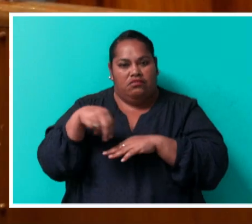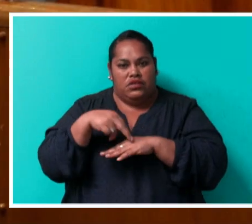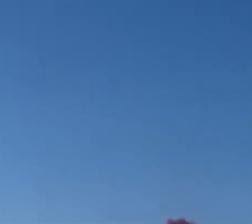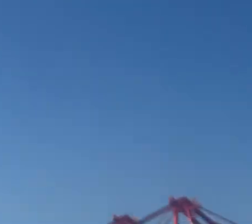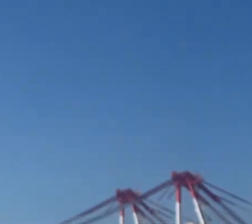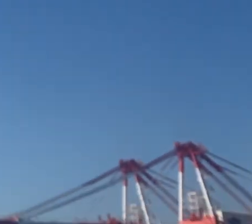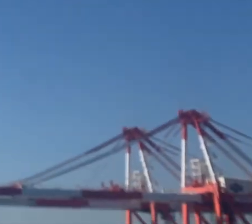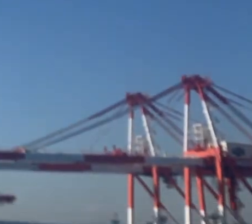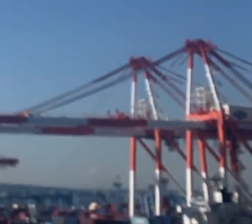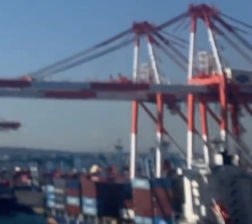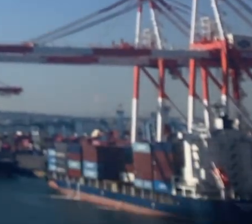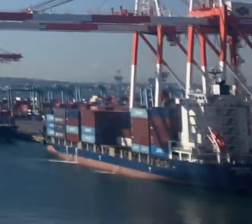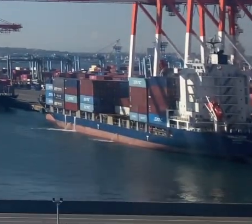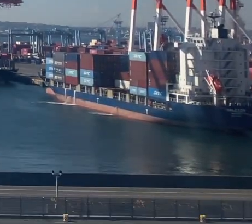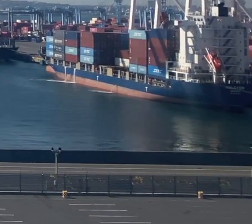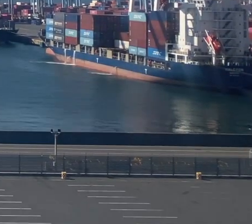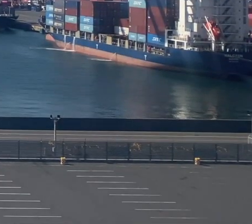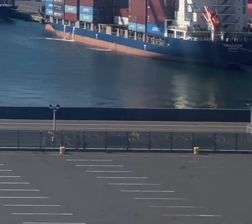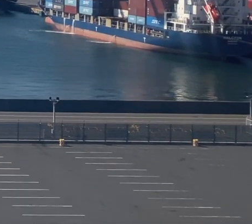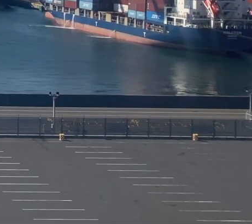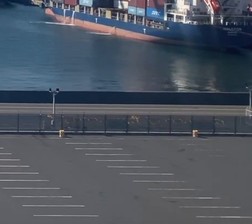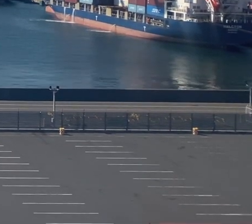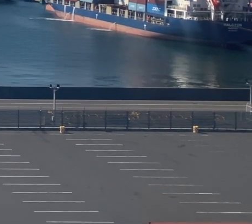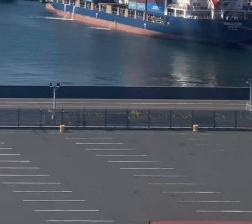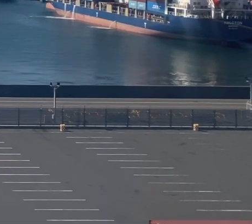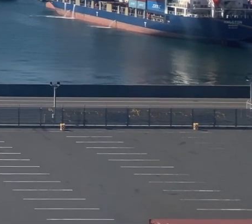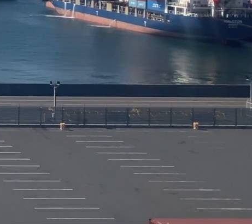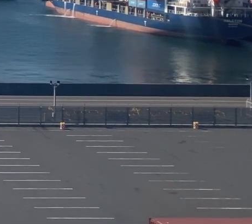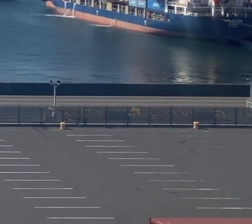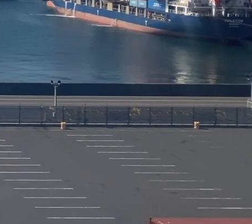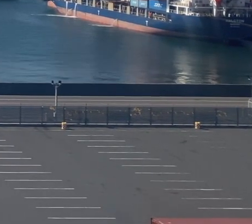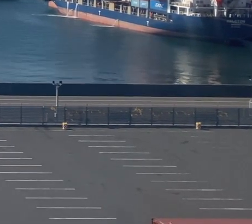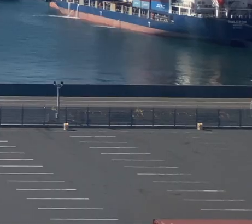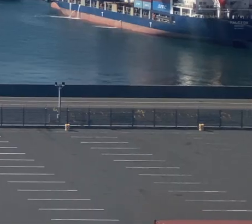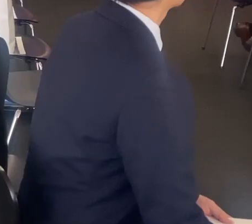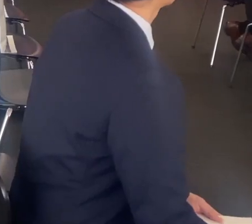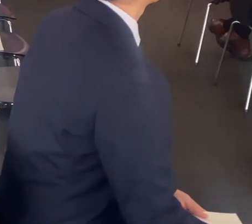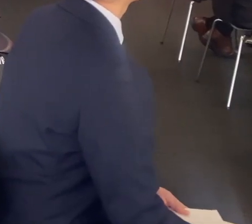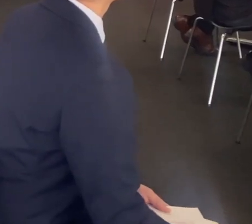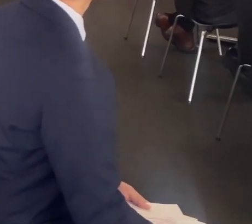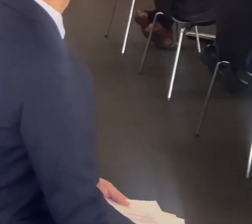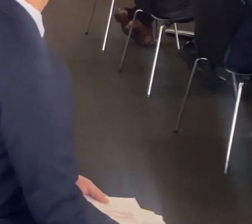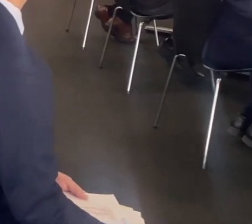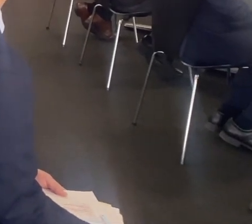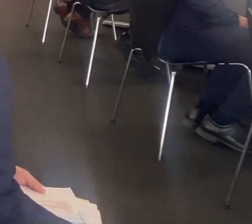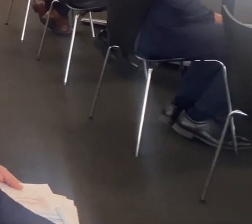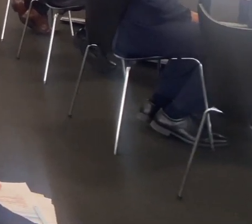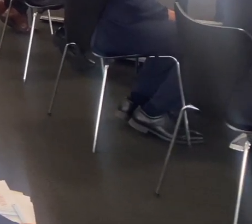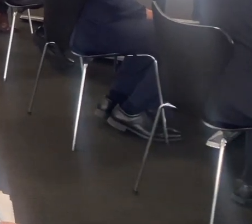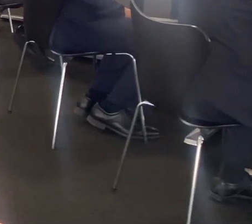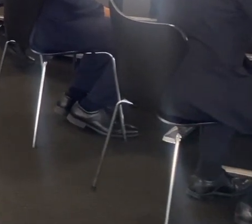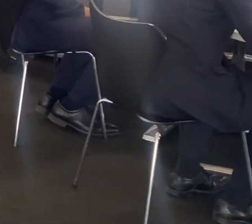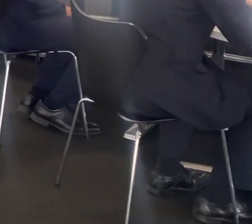Yokohama Port, Mr. Speaker, sir, one of the operators there, was established in 1874. The year Fiji was ceded to Great